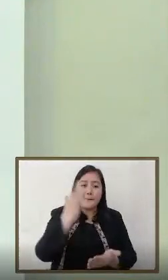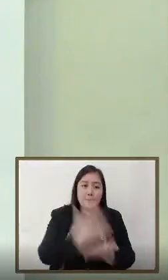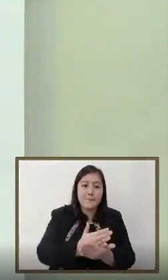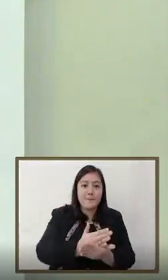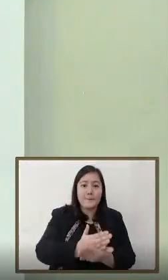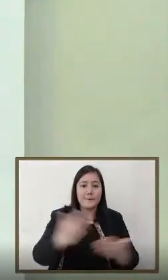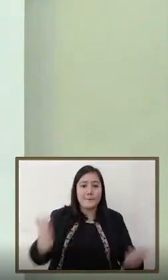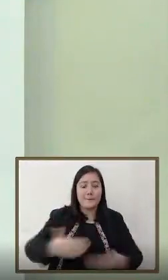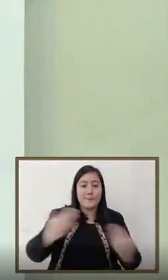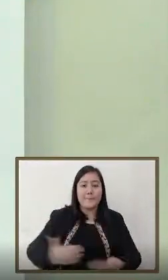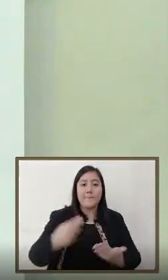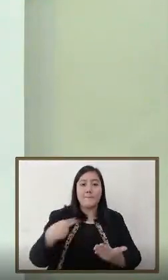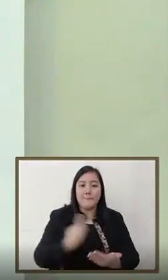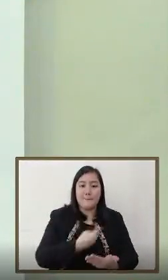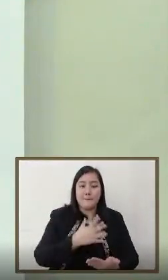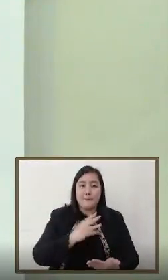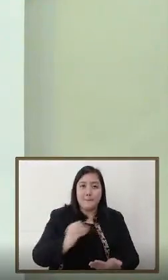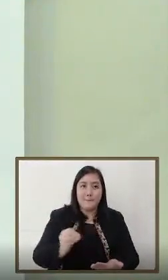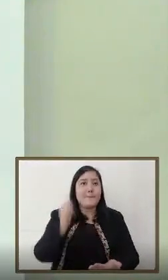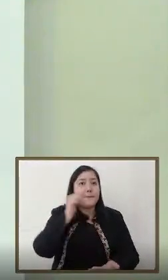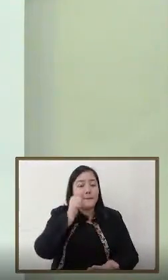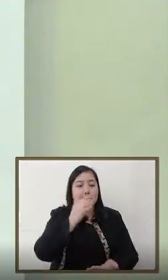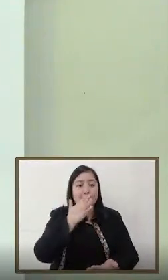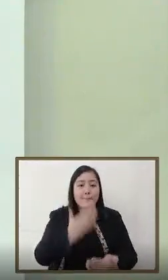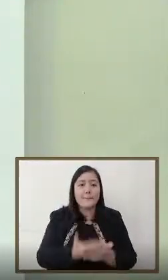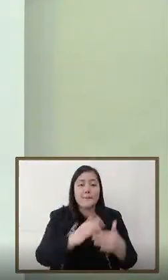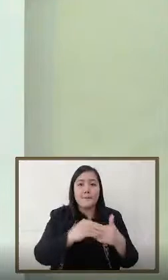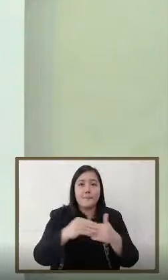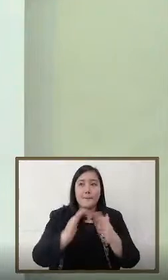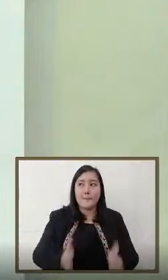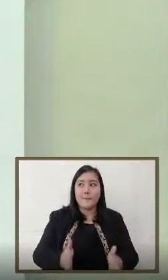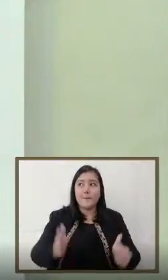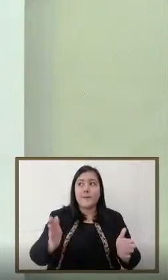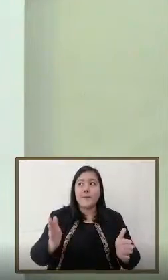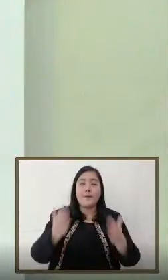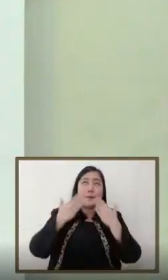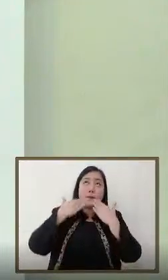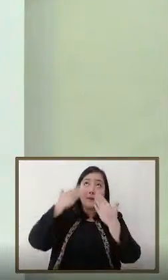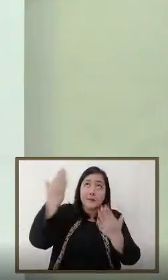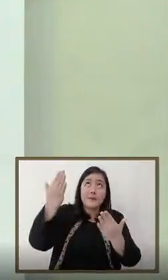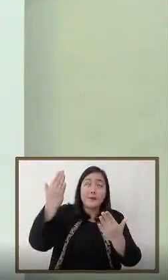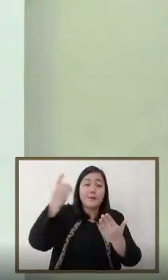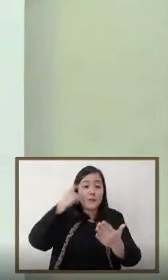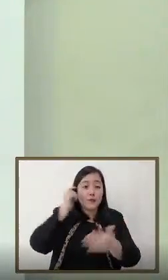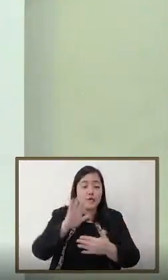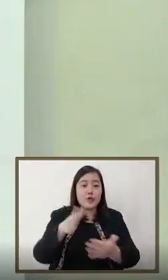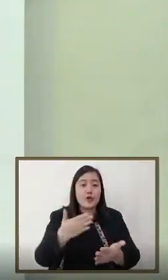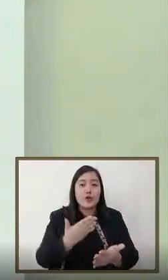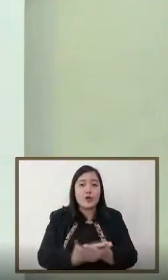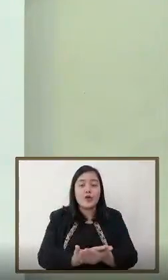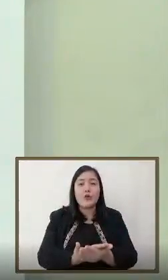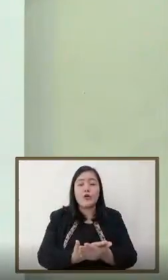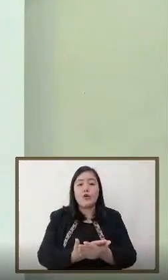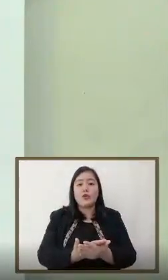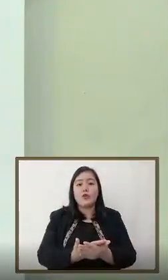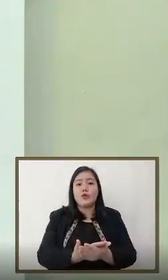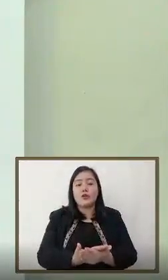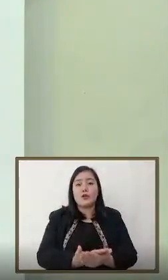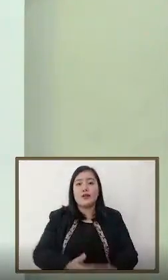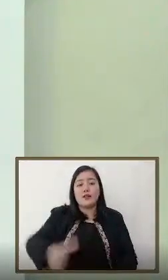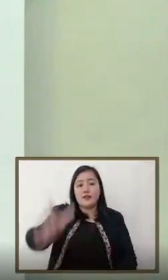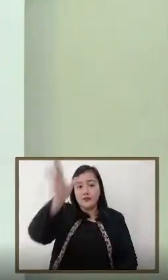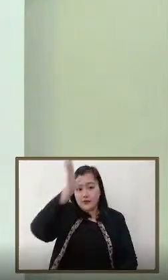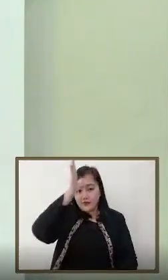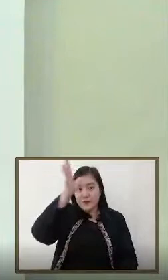us. And also, I will take this opportunity to thank all fathers, mothers, and young men of this church. Thank you so